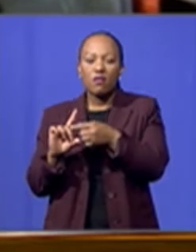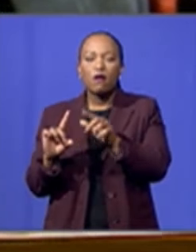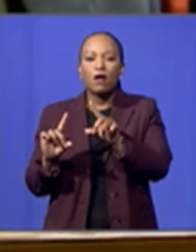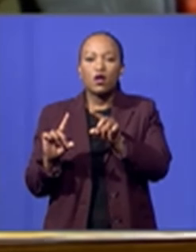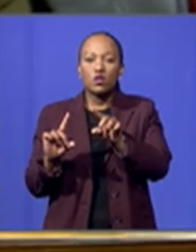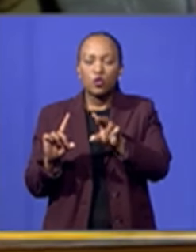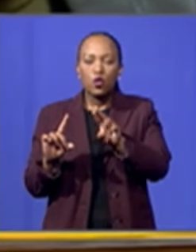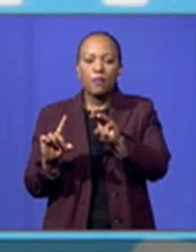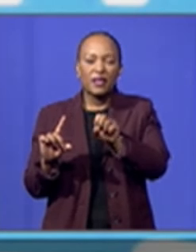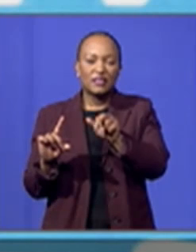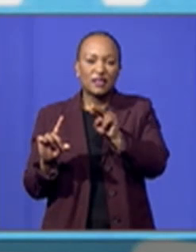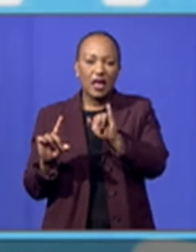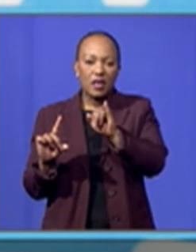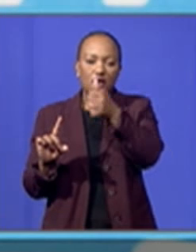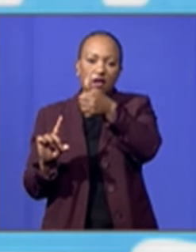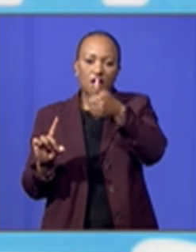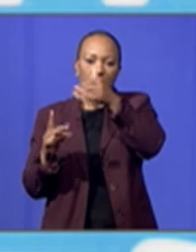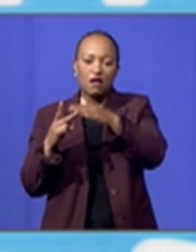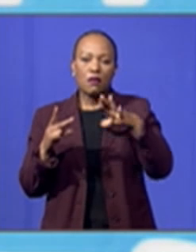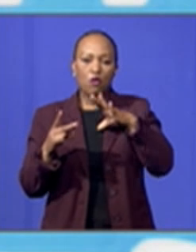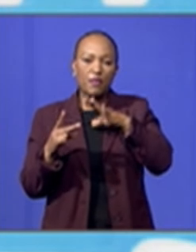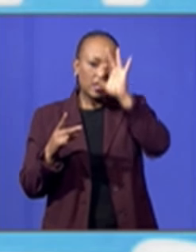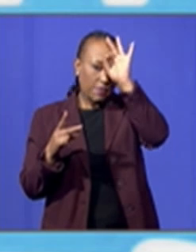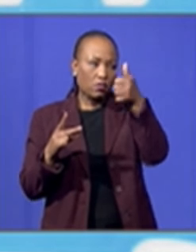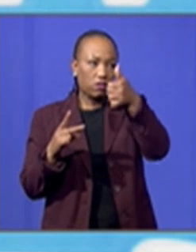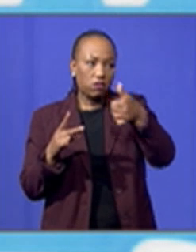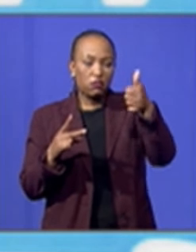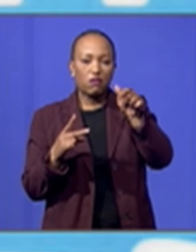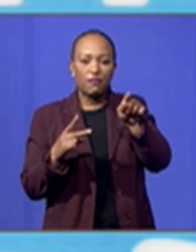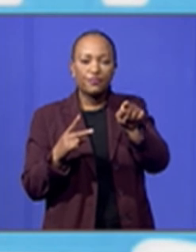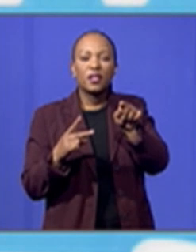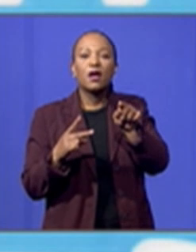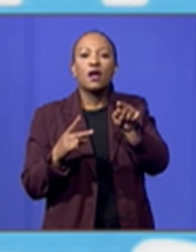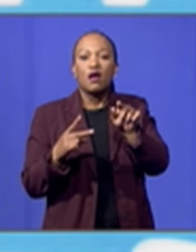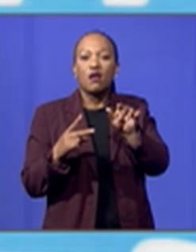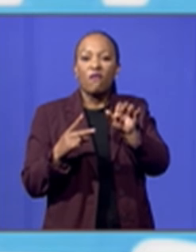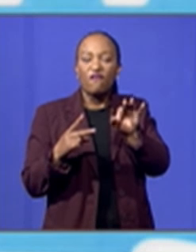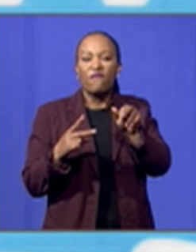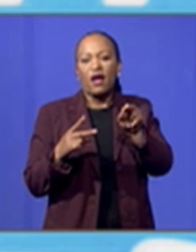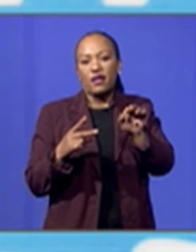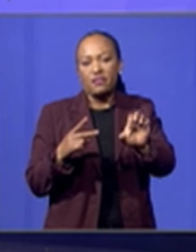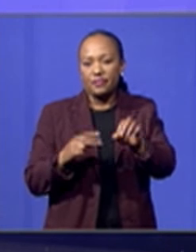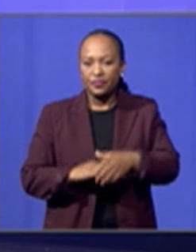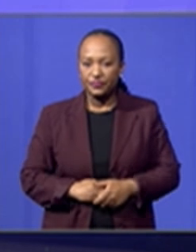Dumisani Khumalo le mo Komishenara Bosetšhaba wa Sepodisi mo Generala Fani Masemola.